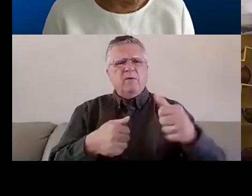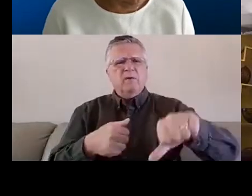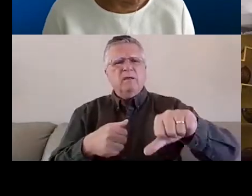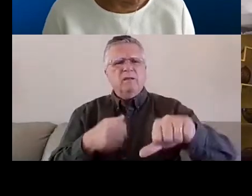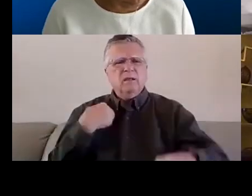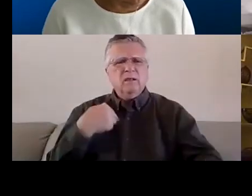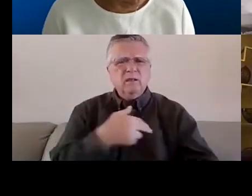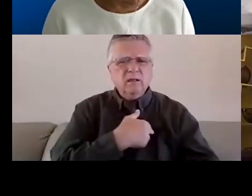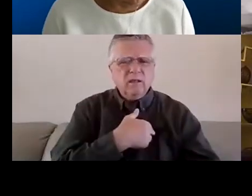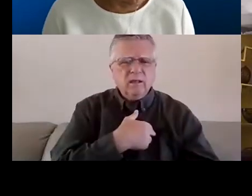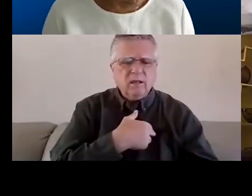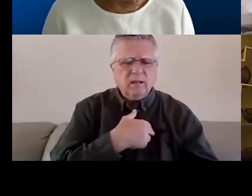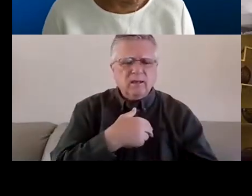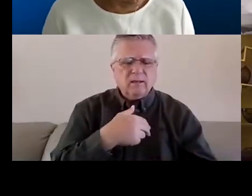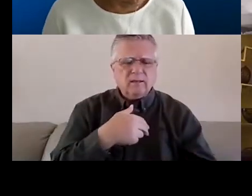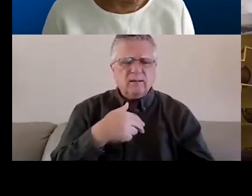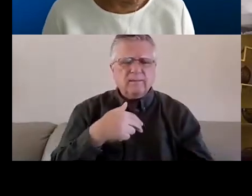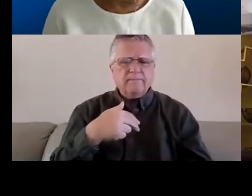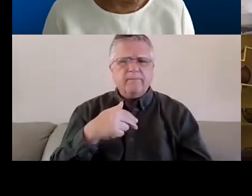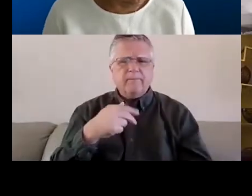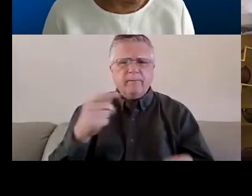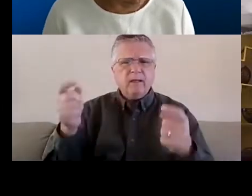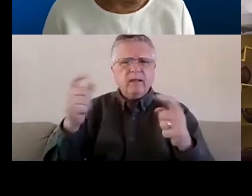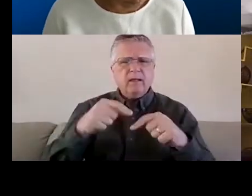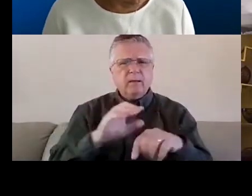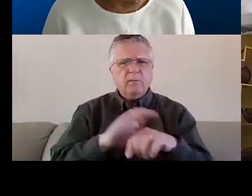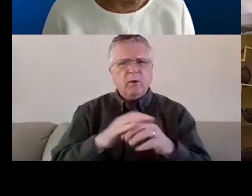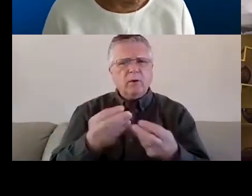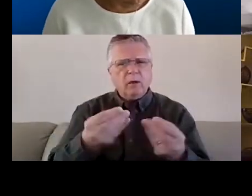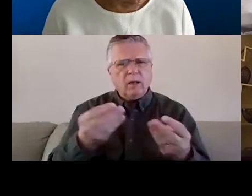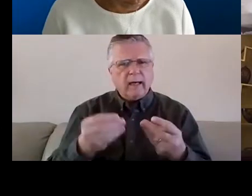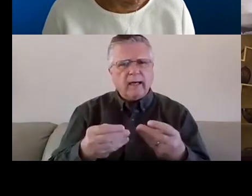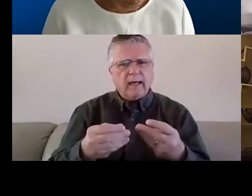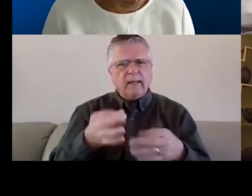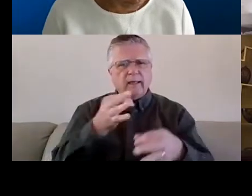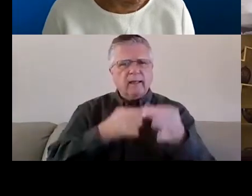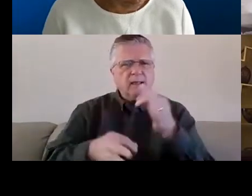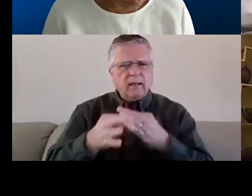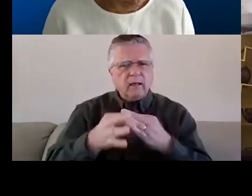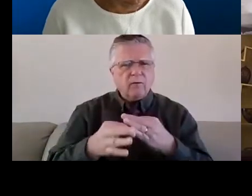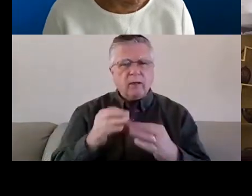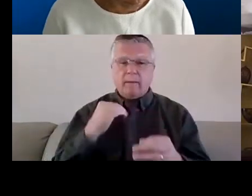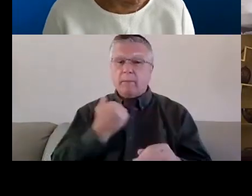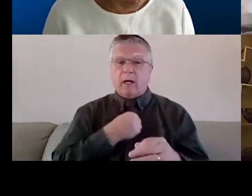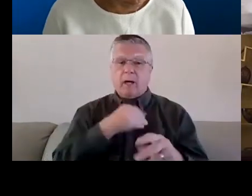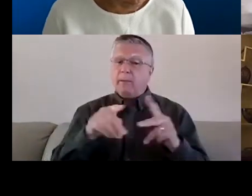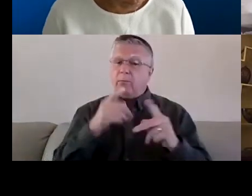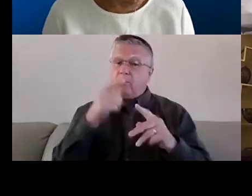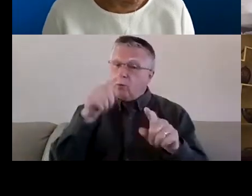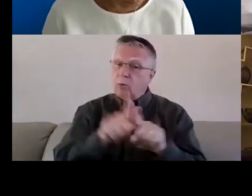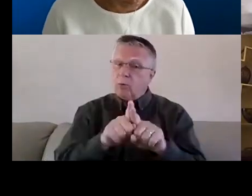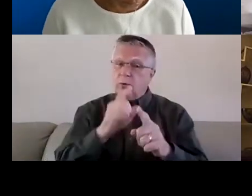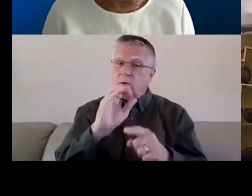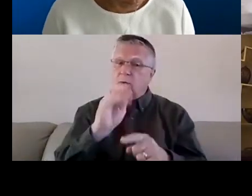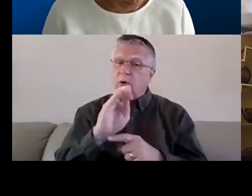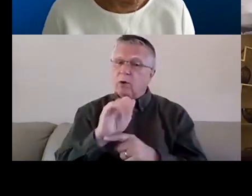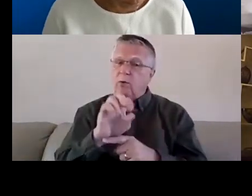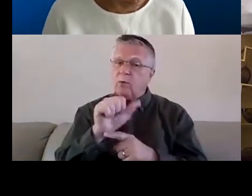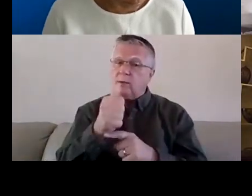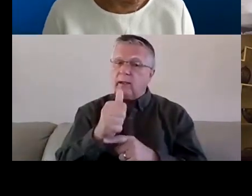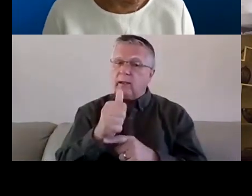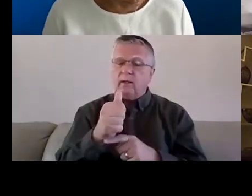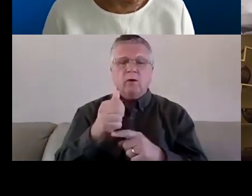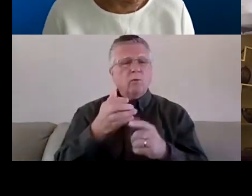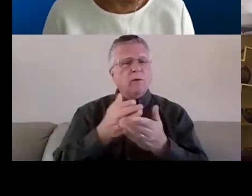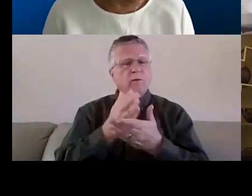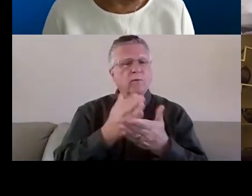colonizers and different people, foreigners coming to our land, and policymakers. And our people, according to Article 10, we have the right to reject assimilation, as well